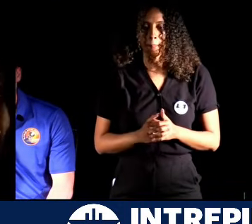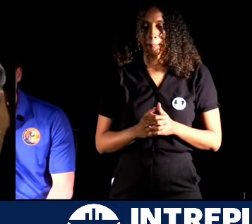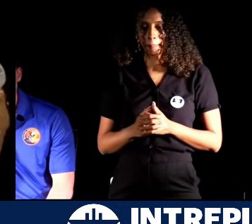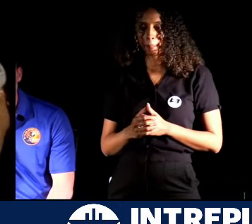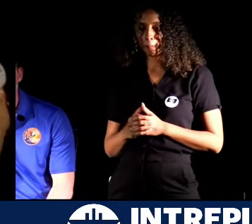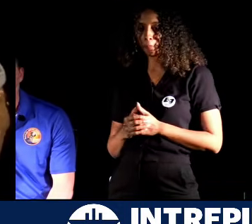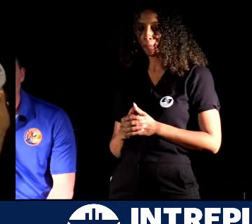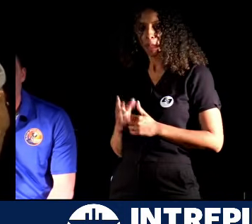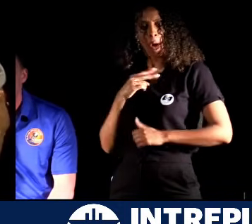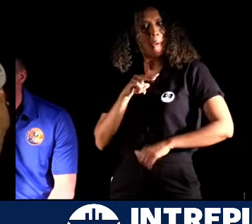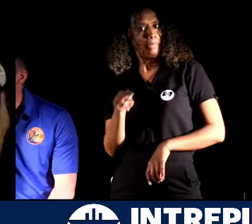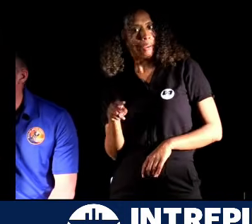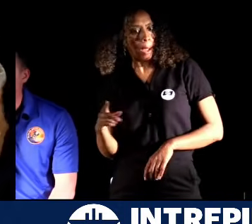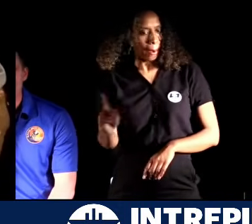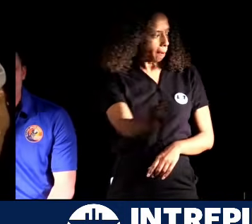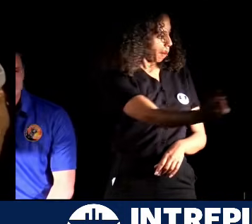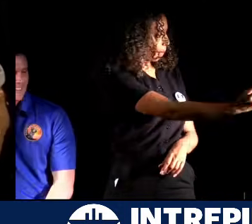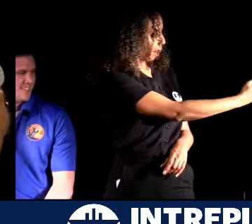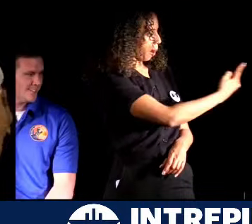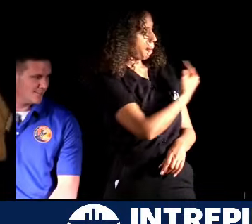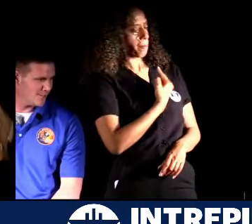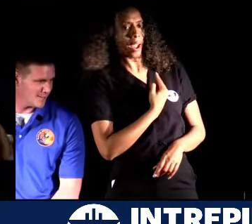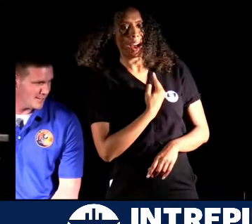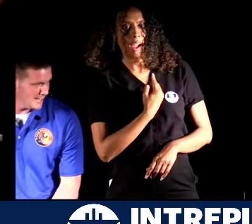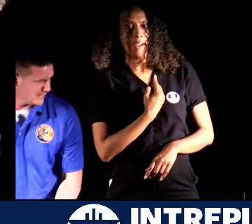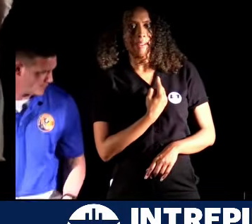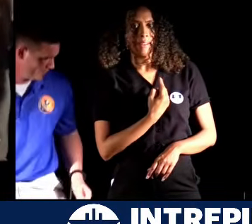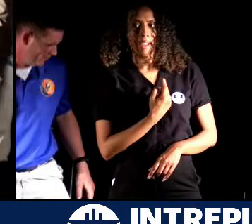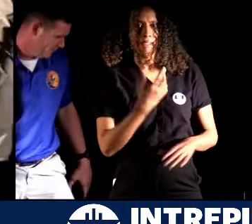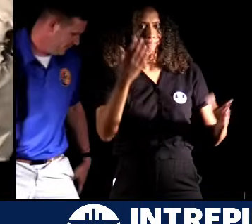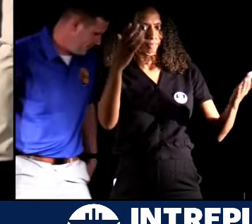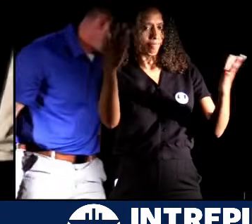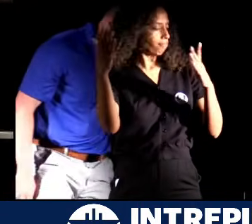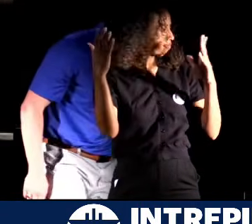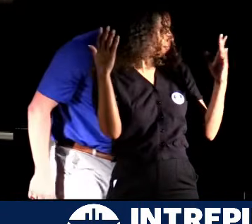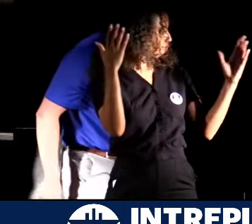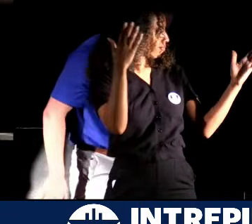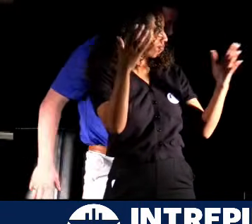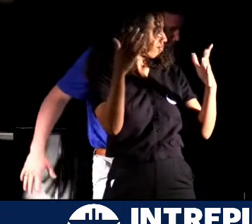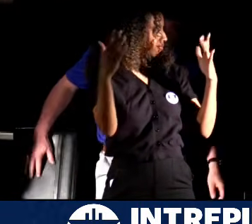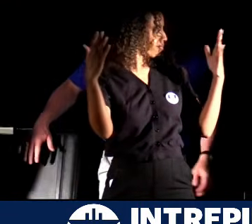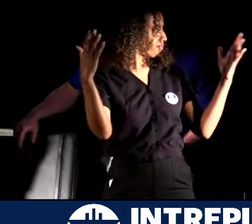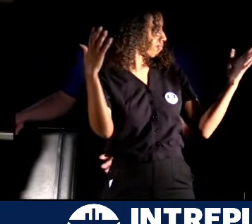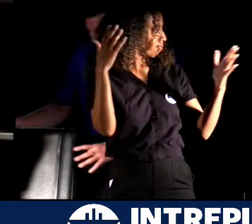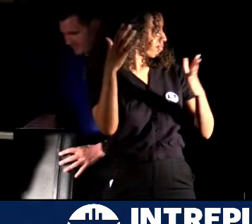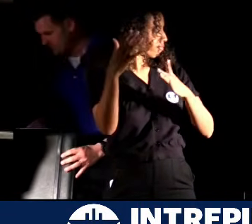Look at this little guy. Oh, look at this. Go around. Come around. Come around. This.